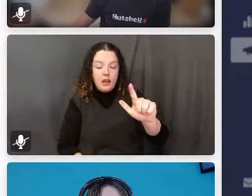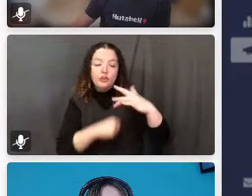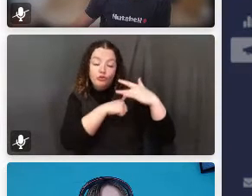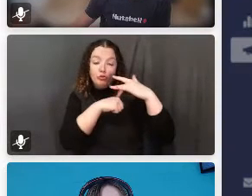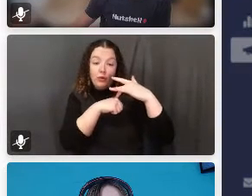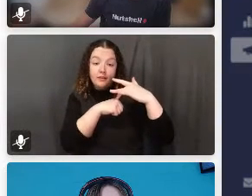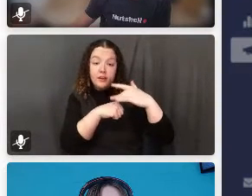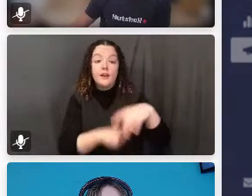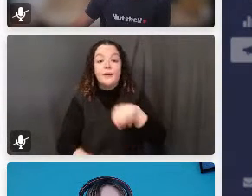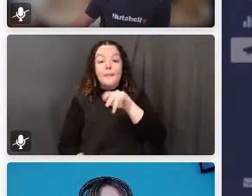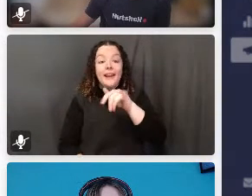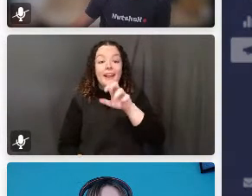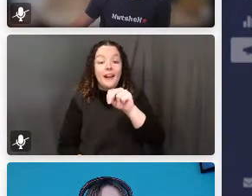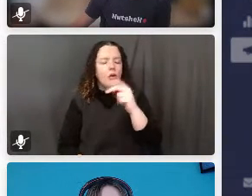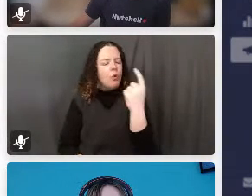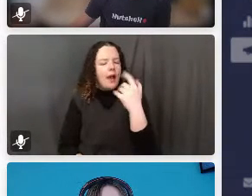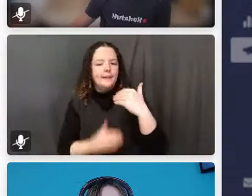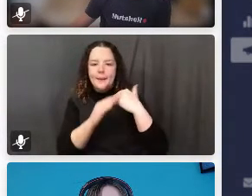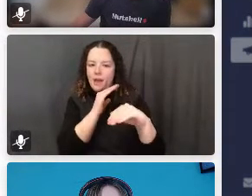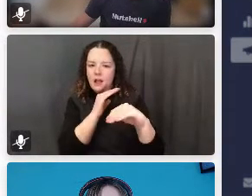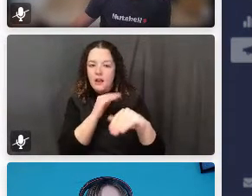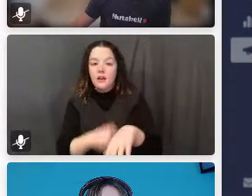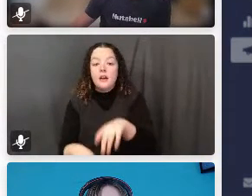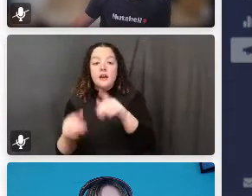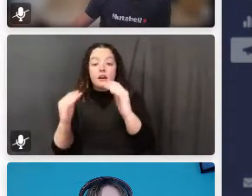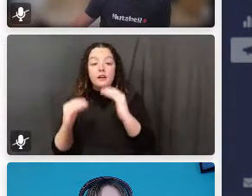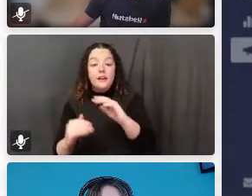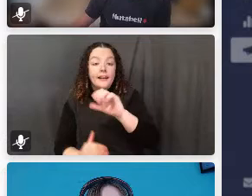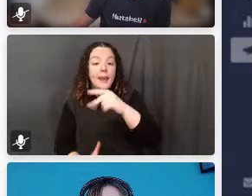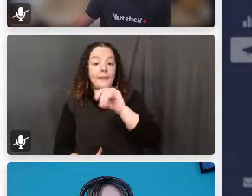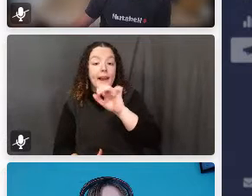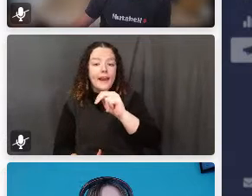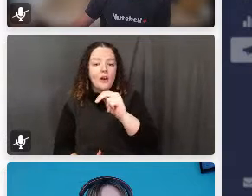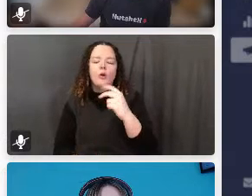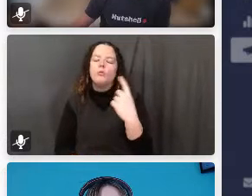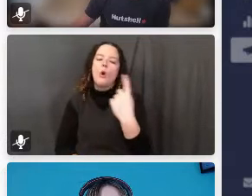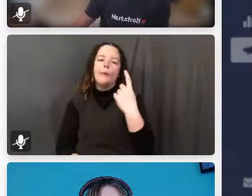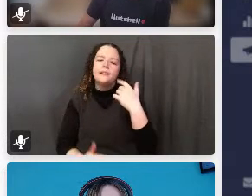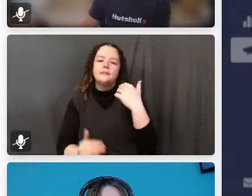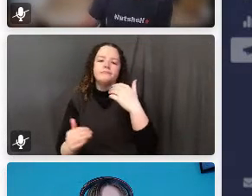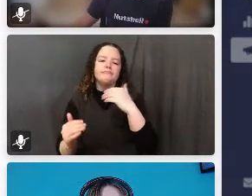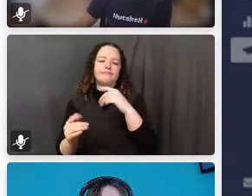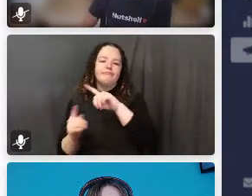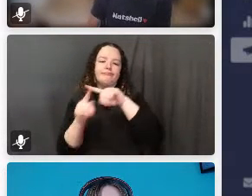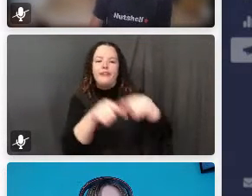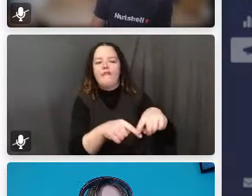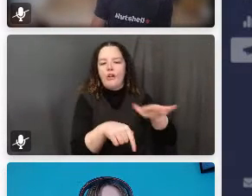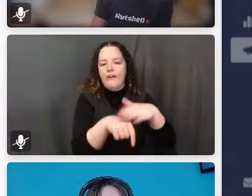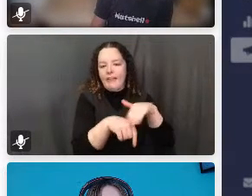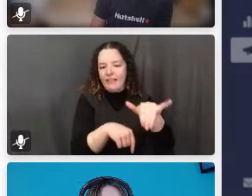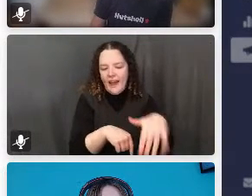the campaign by default will use however you've named the email message, but you can also customize this as well.